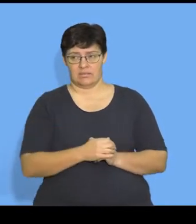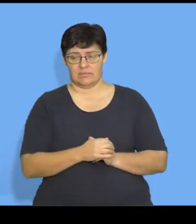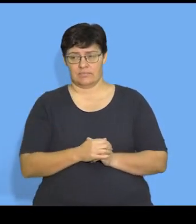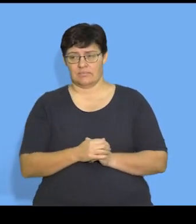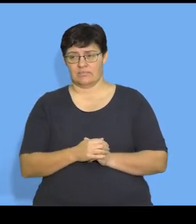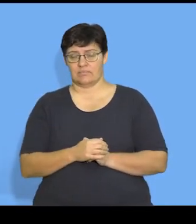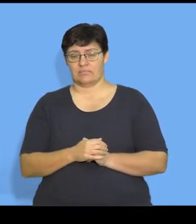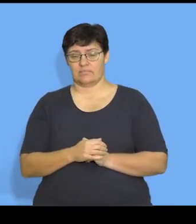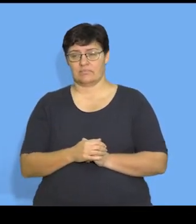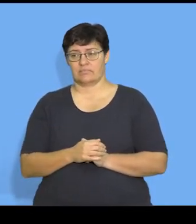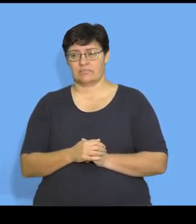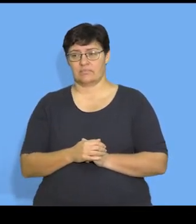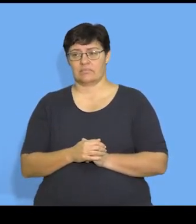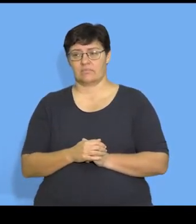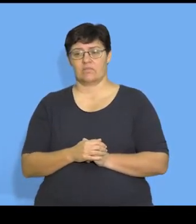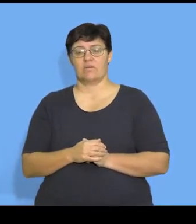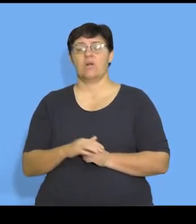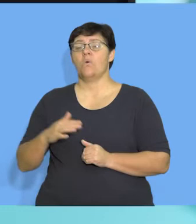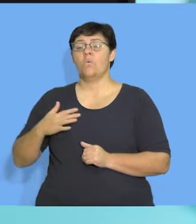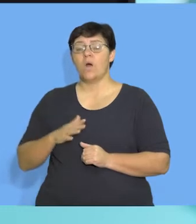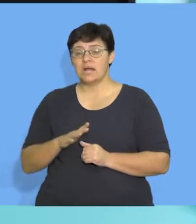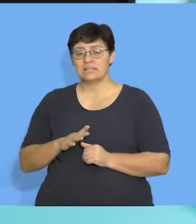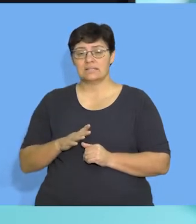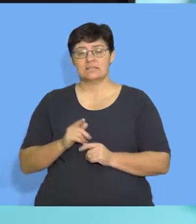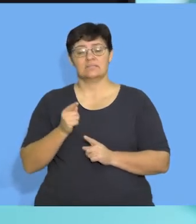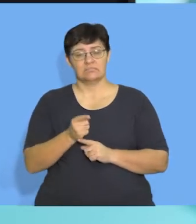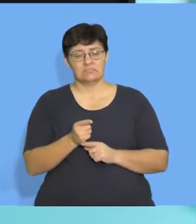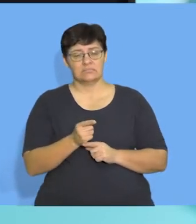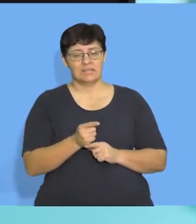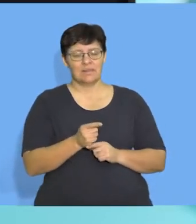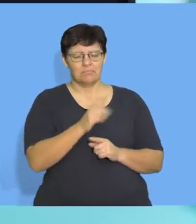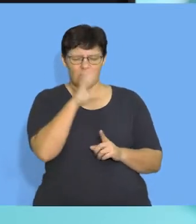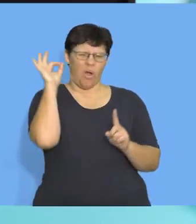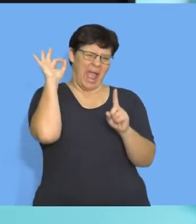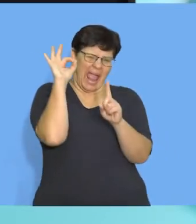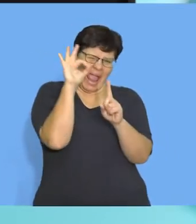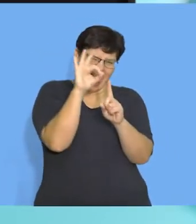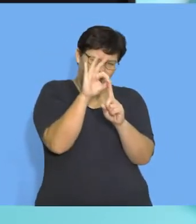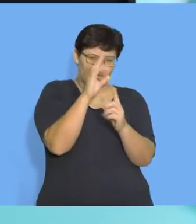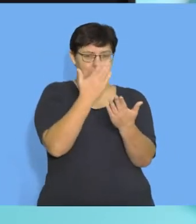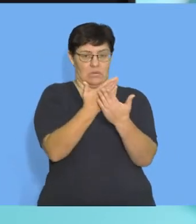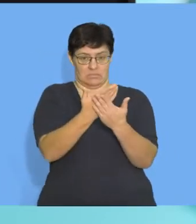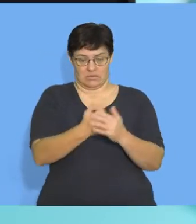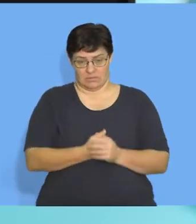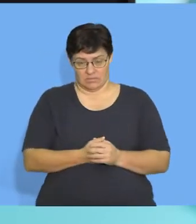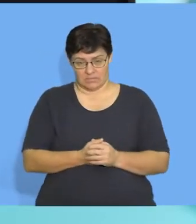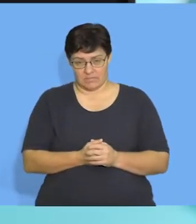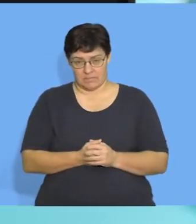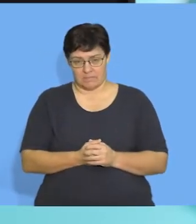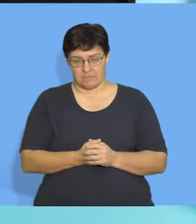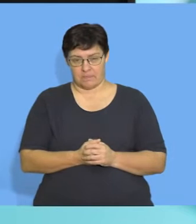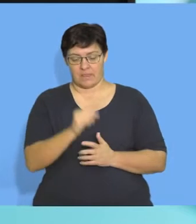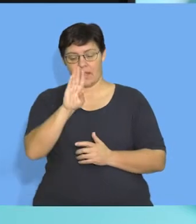Because actually, we want our directions to be as accurate as possible. And bearing